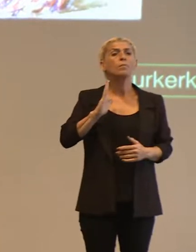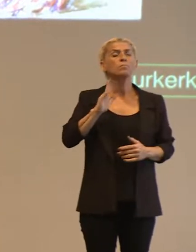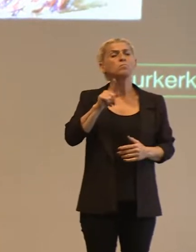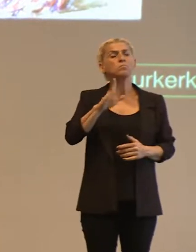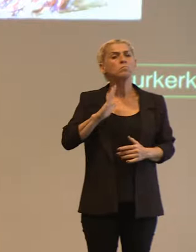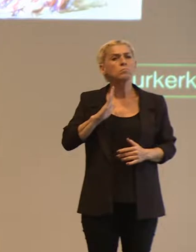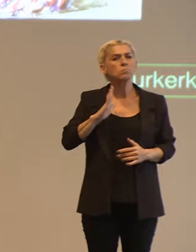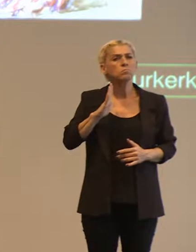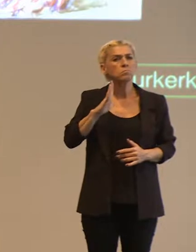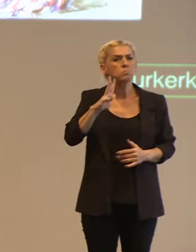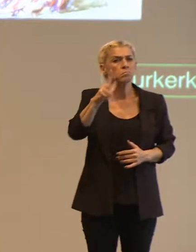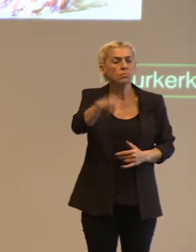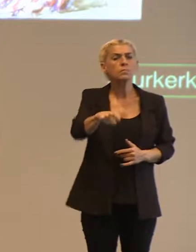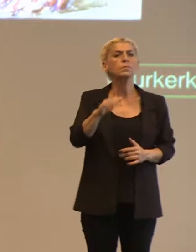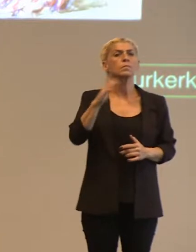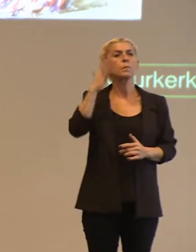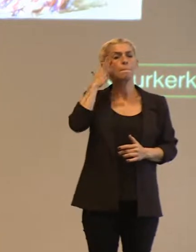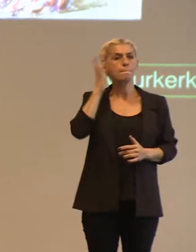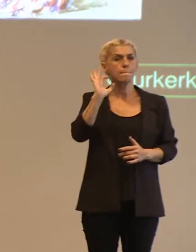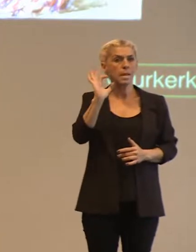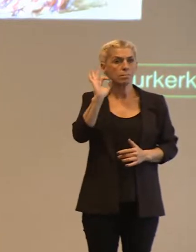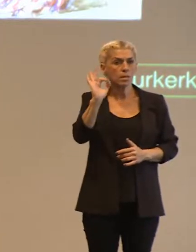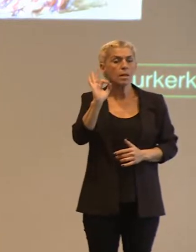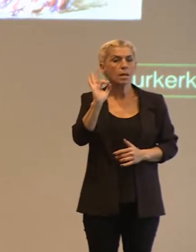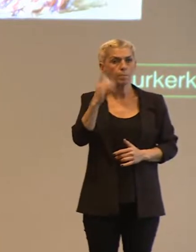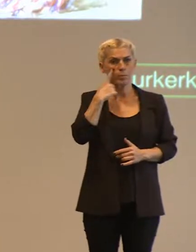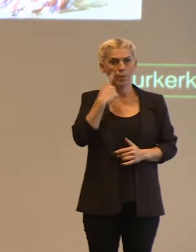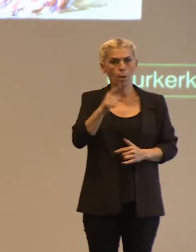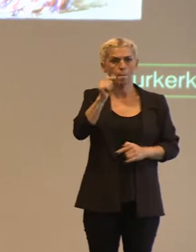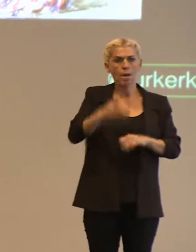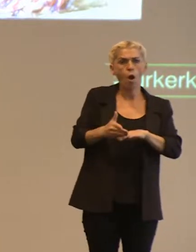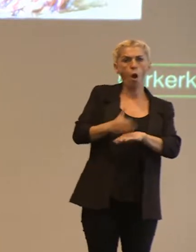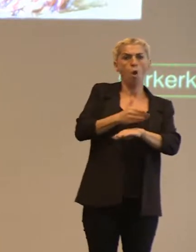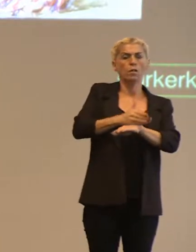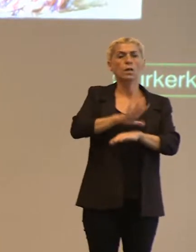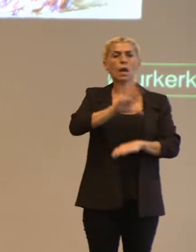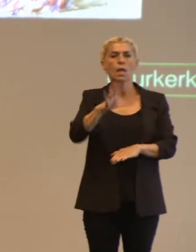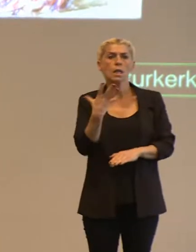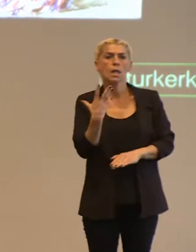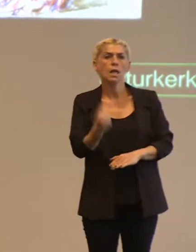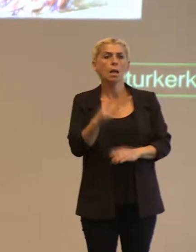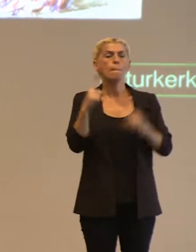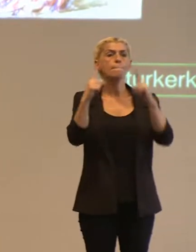even though we cannot fully achieve a real life